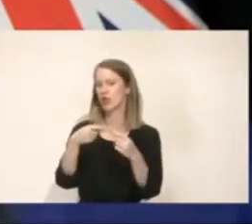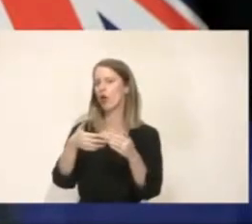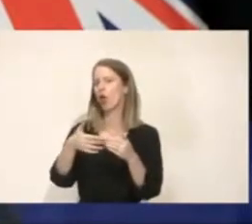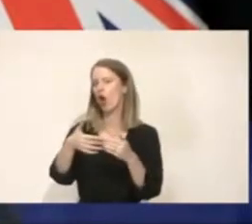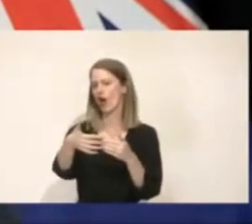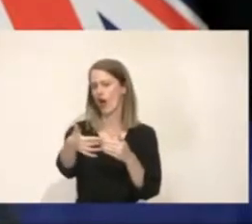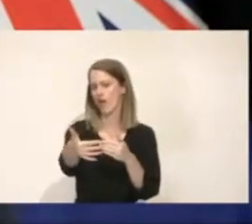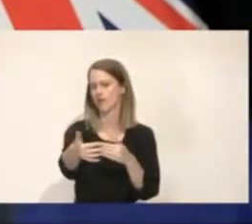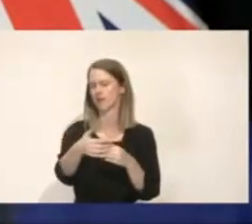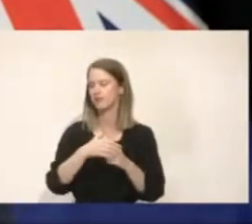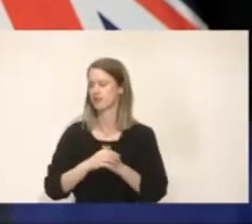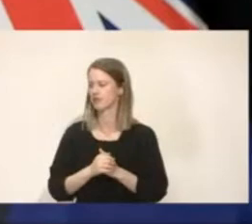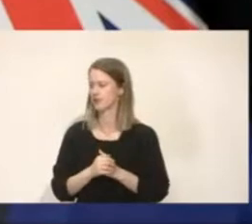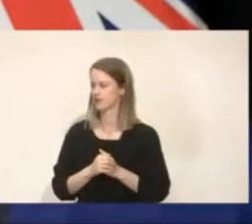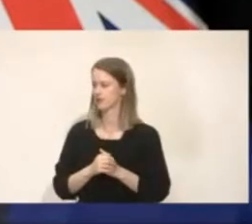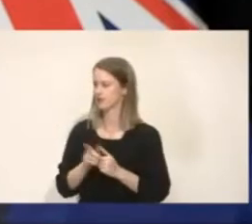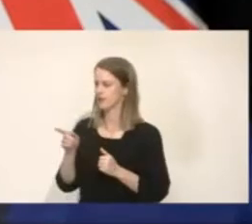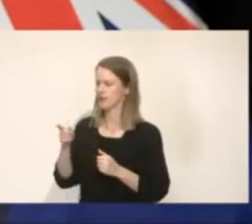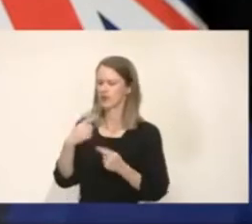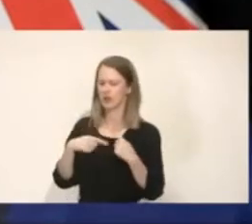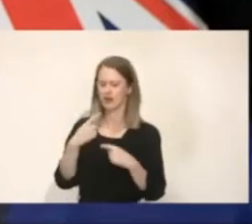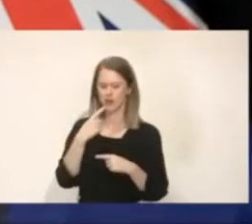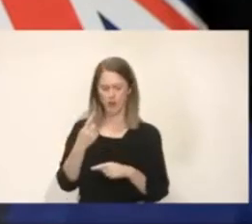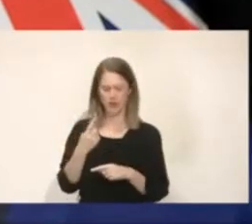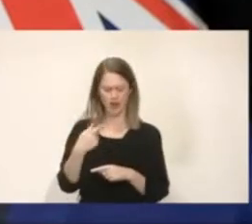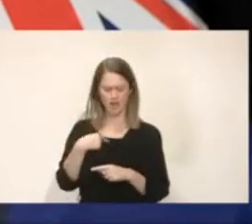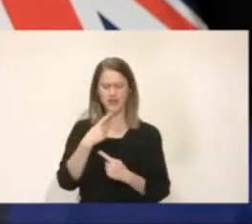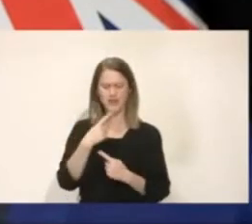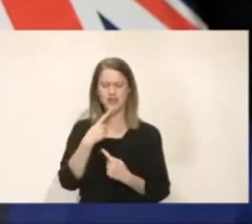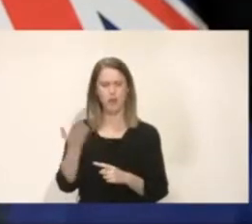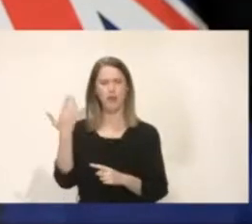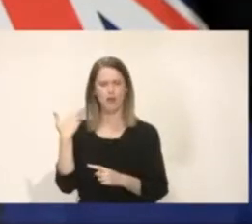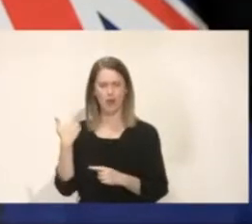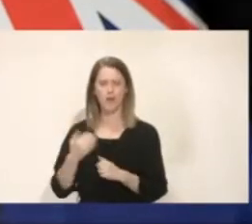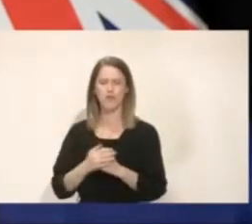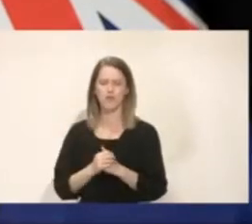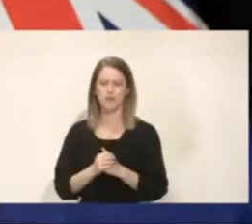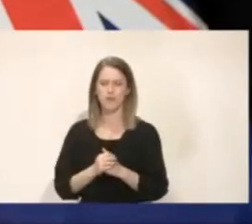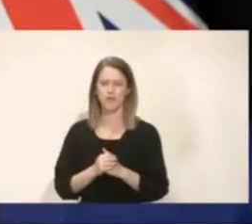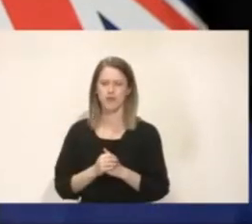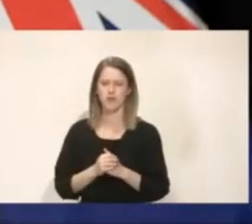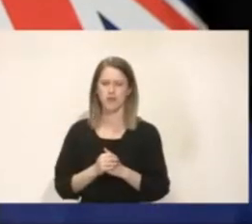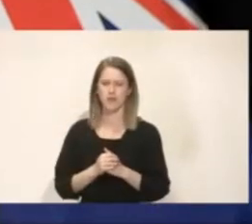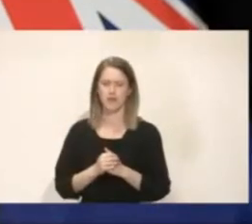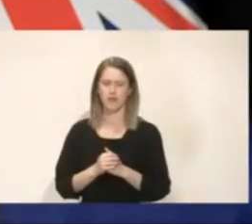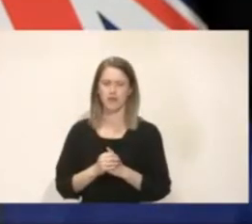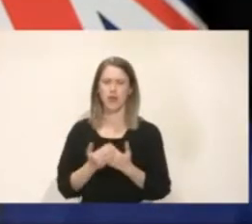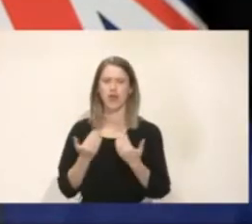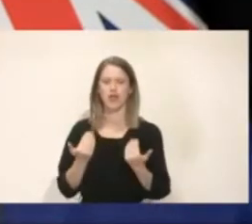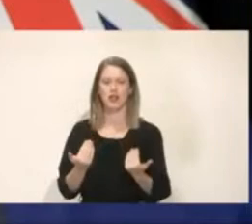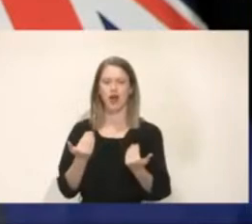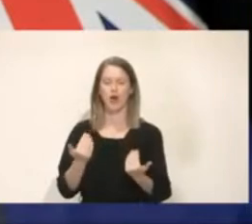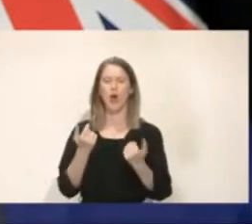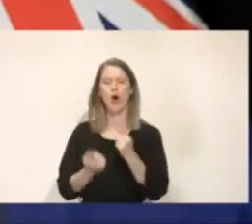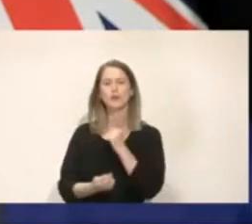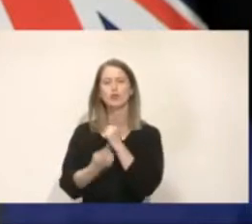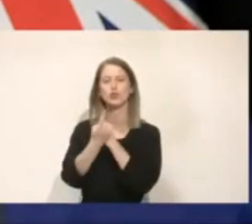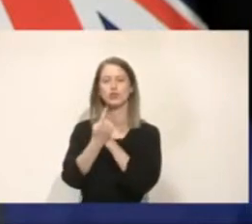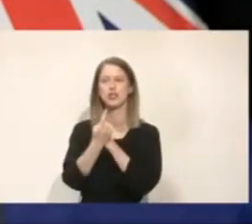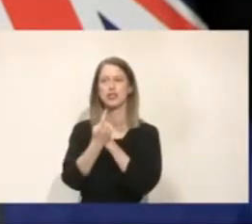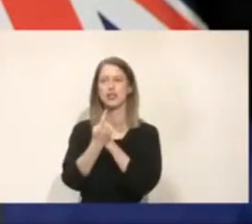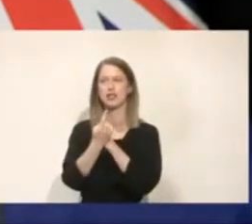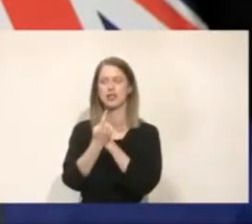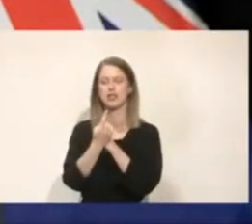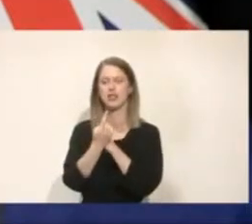longest period. I'll just go back to a comment I've made over the last few days, that is that because there is this opportunity now for people to, and